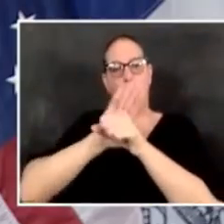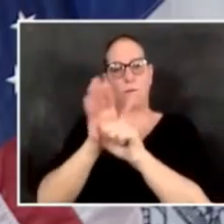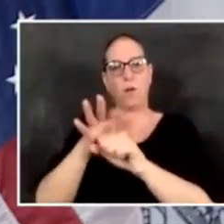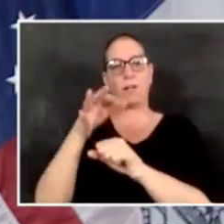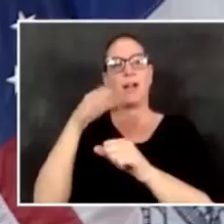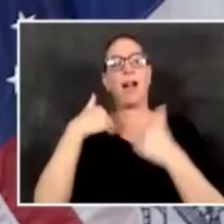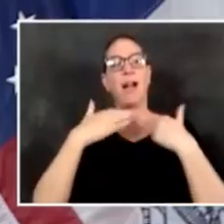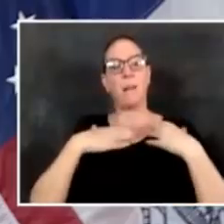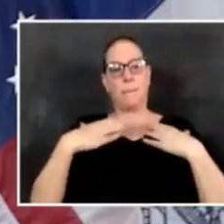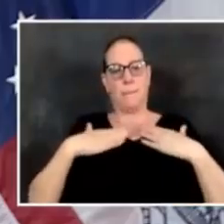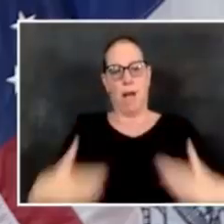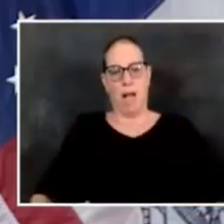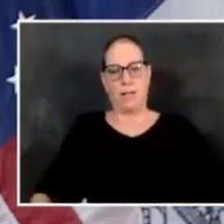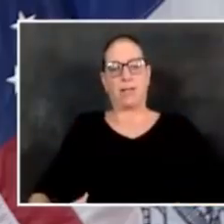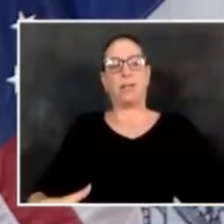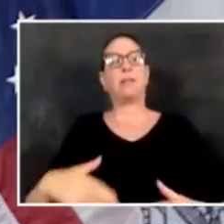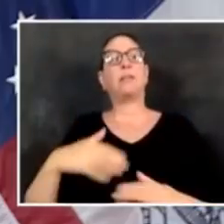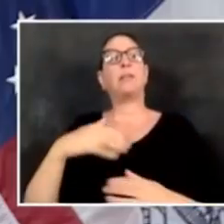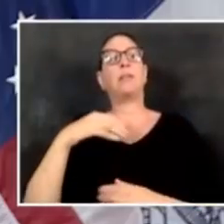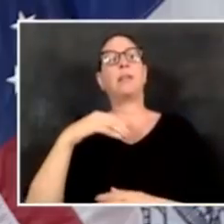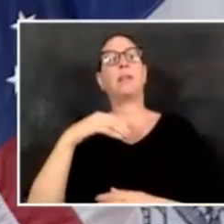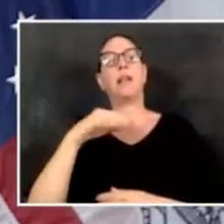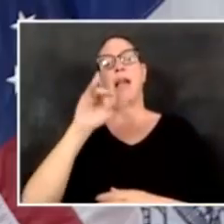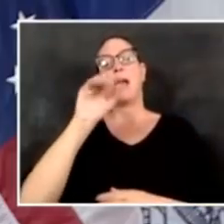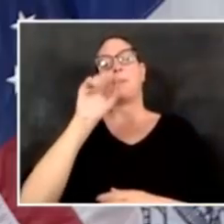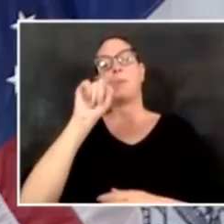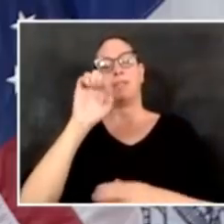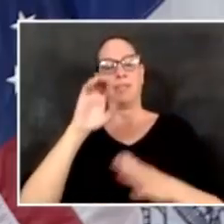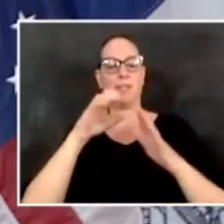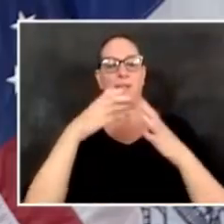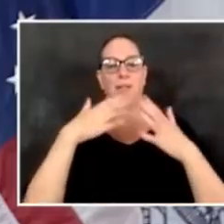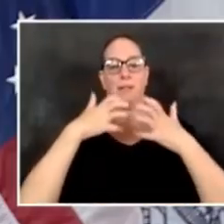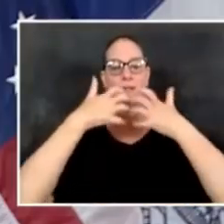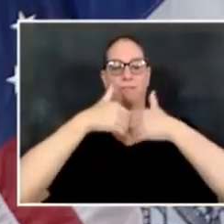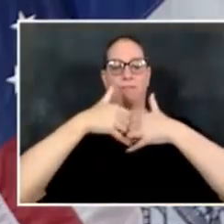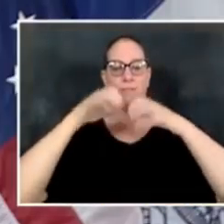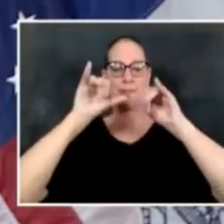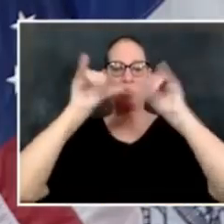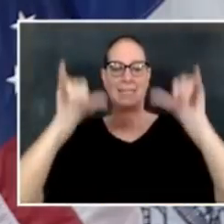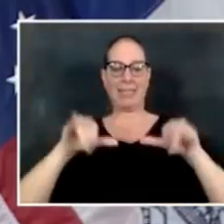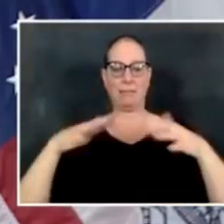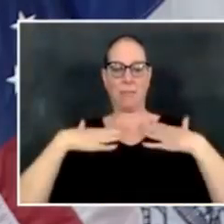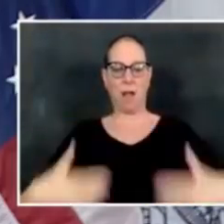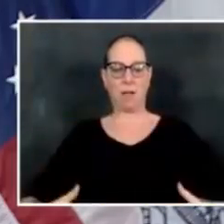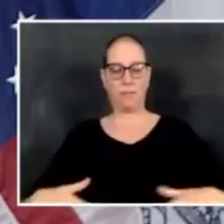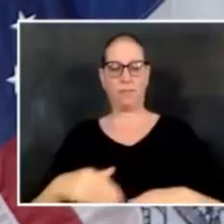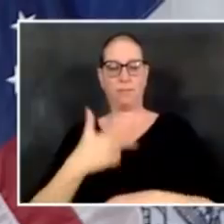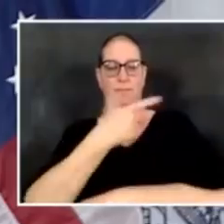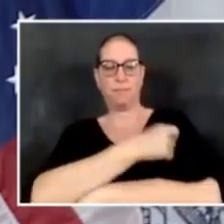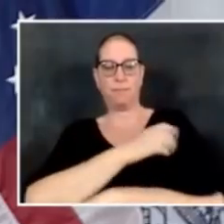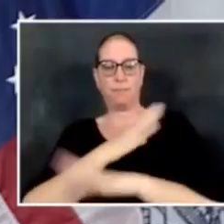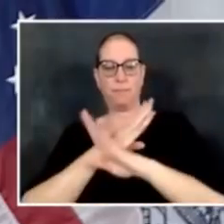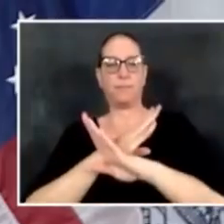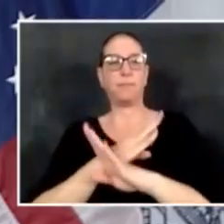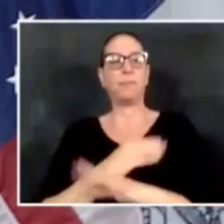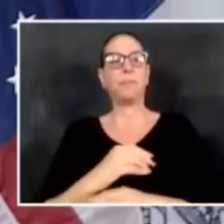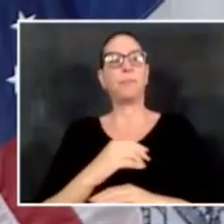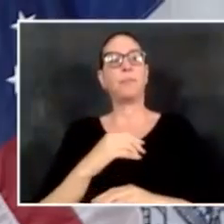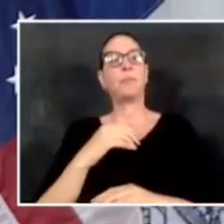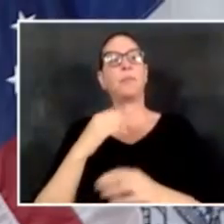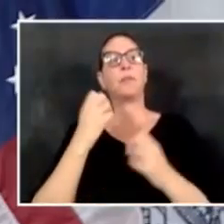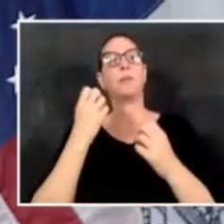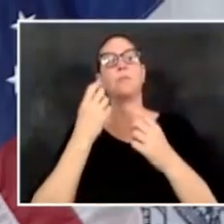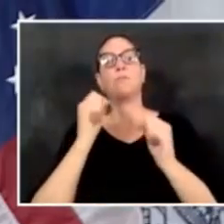cautious and make sure that different treatments that modify the immune system are studied rigorously. We know from the